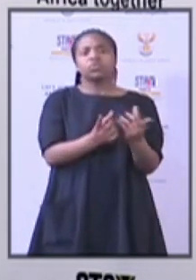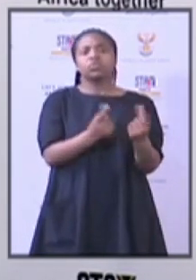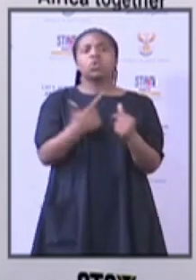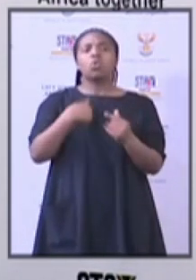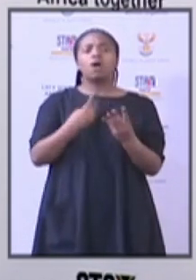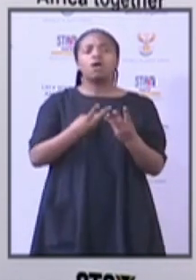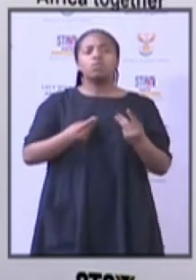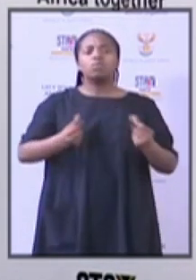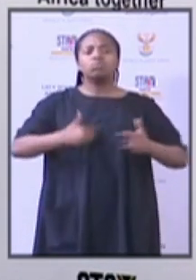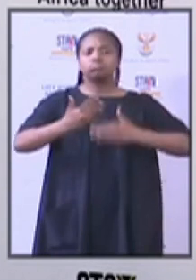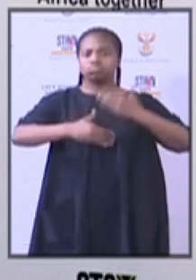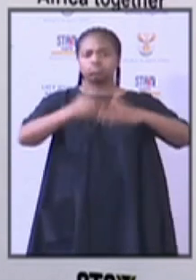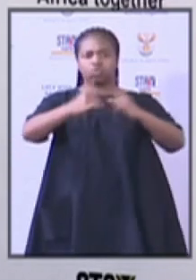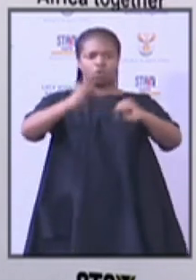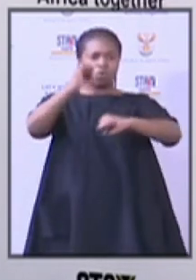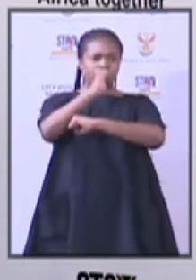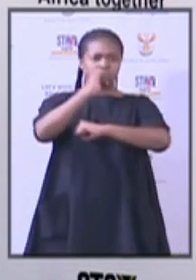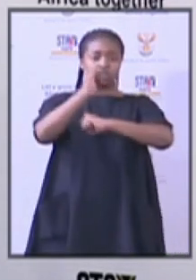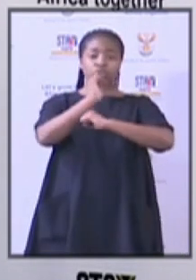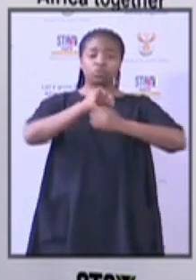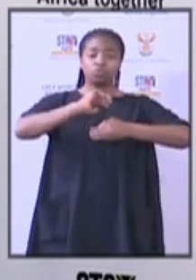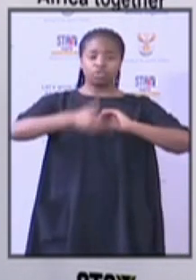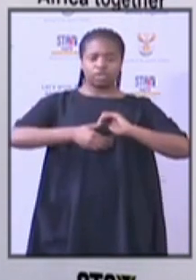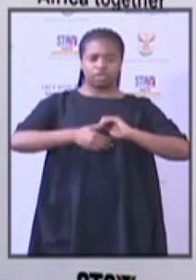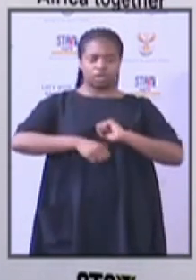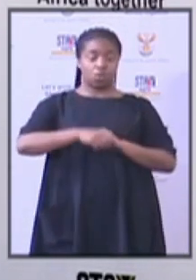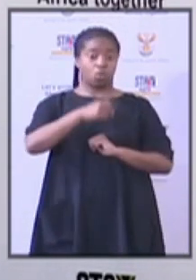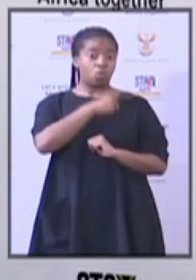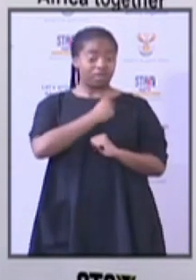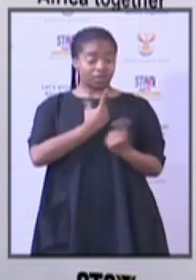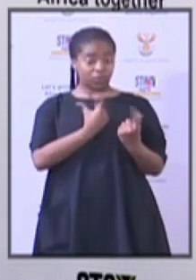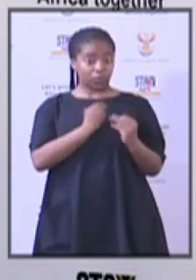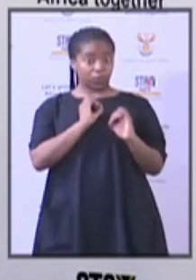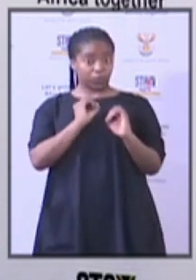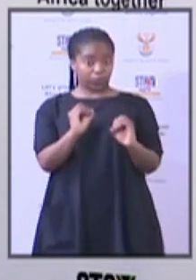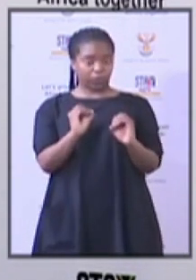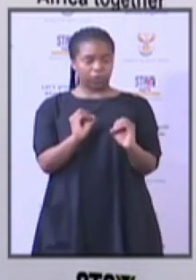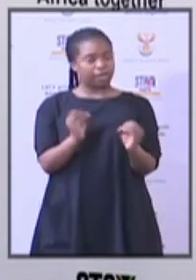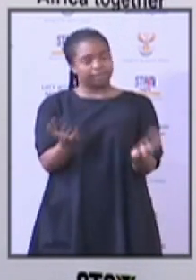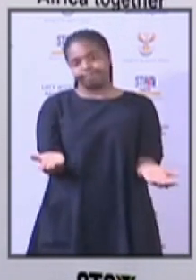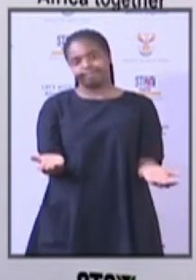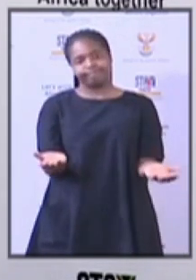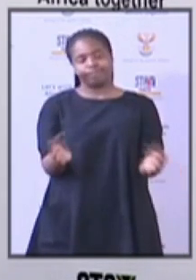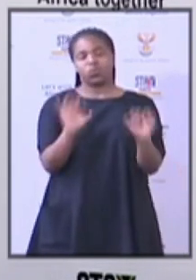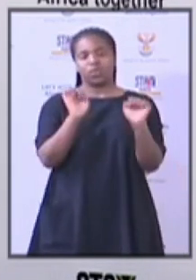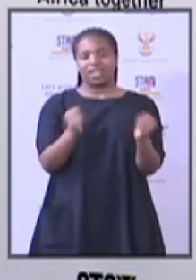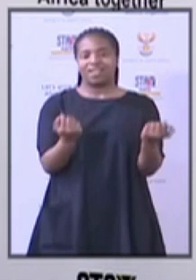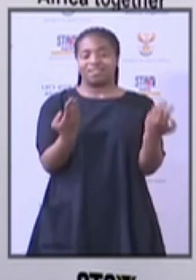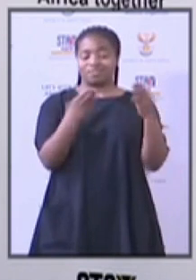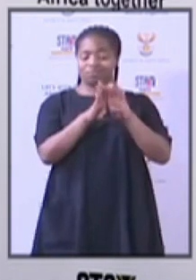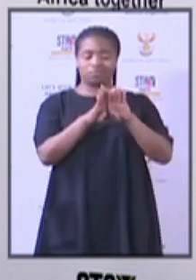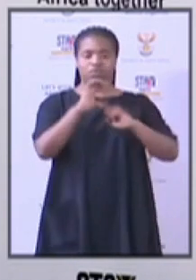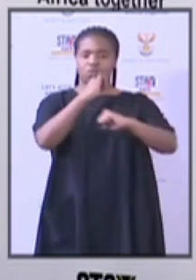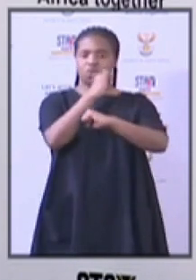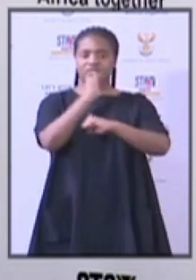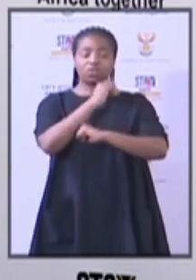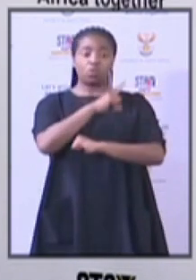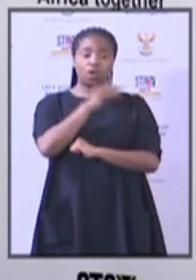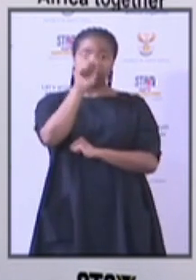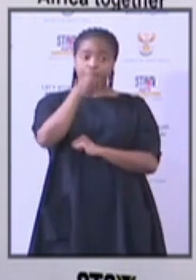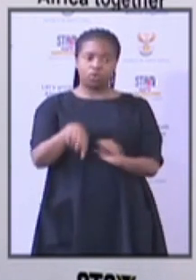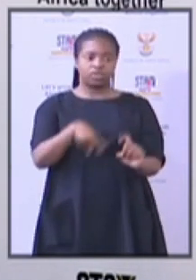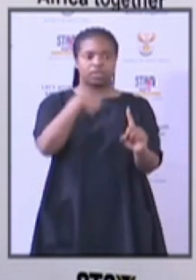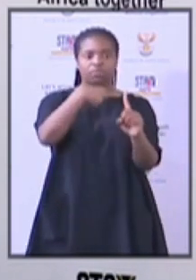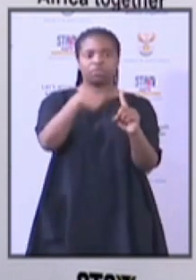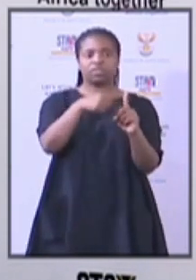running of our offices and to protect you. Because if we don't, we might end up closing that office because somebody tested